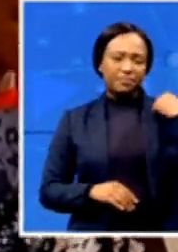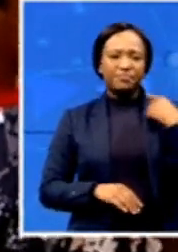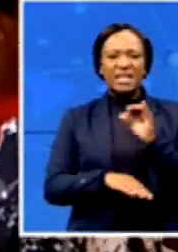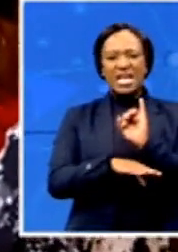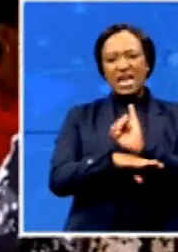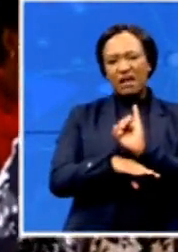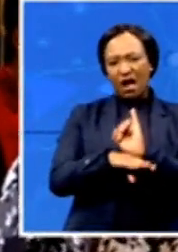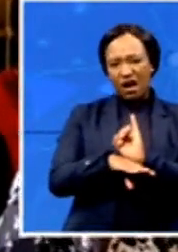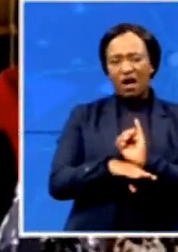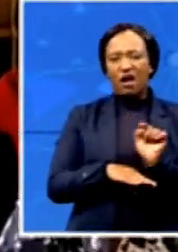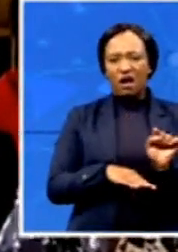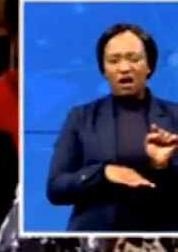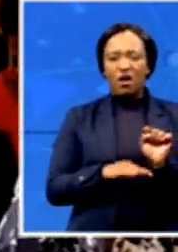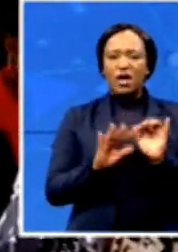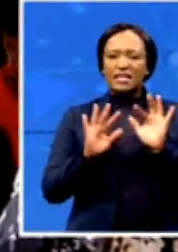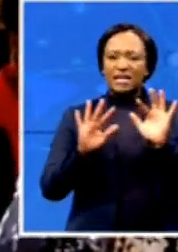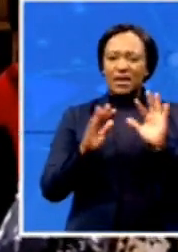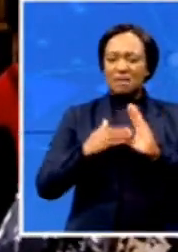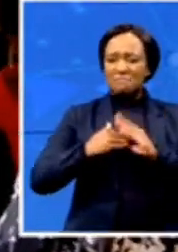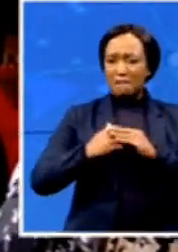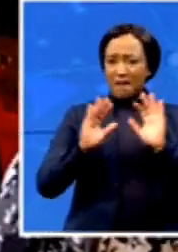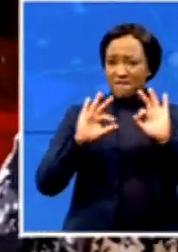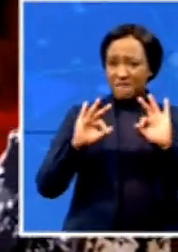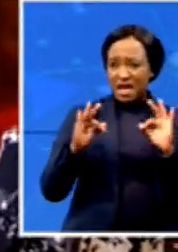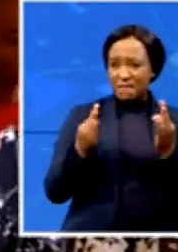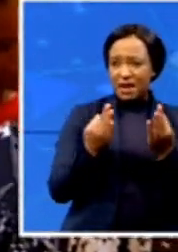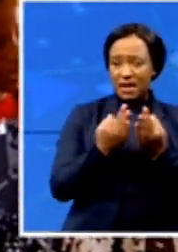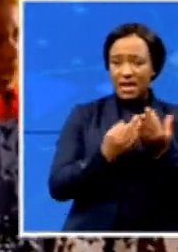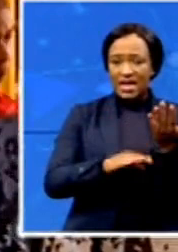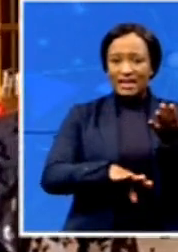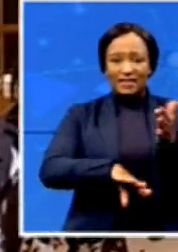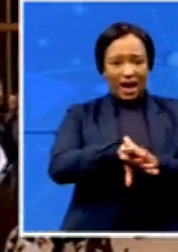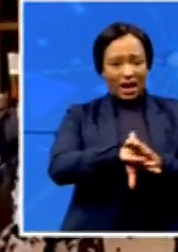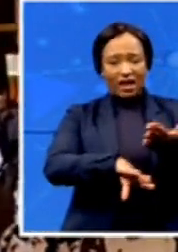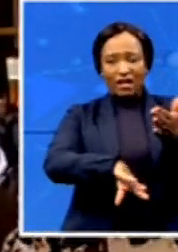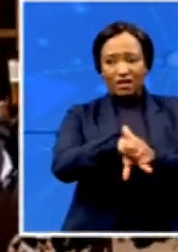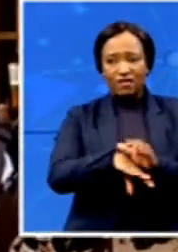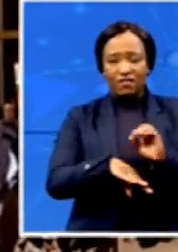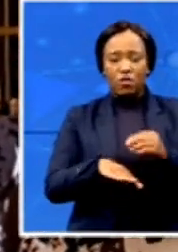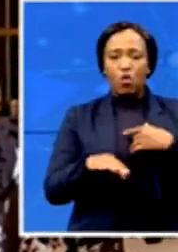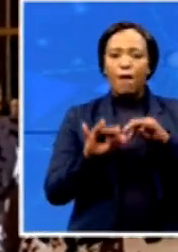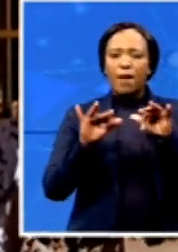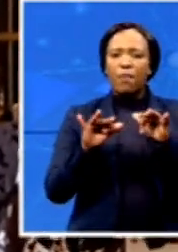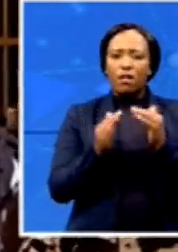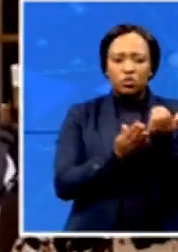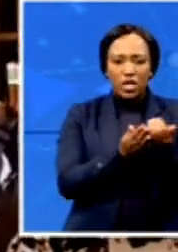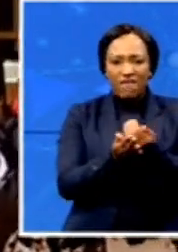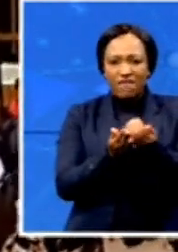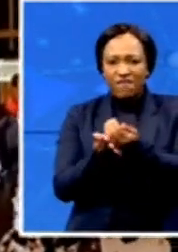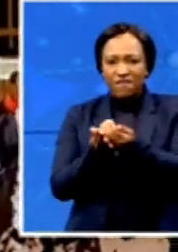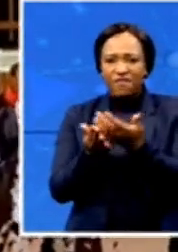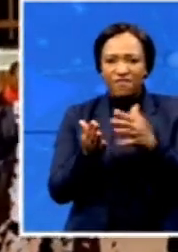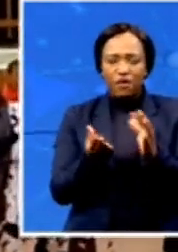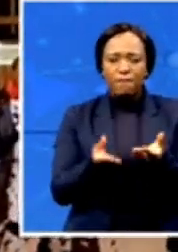died, having only the divers have only recovered four people out of the